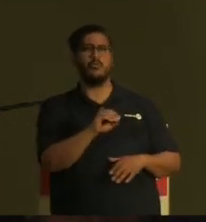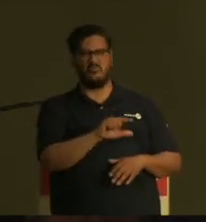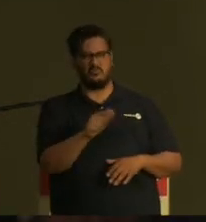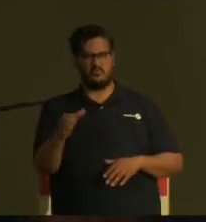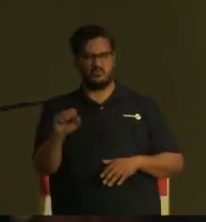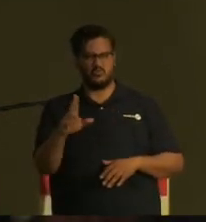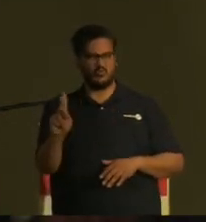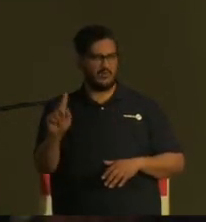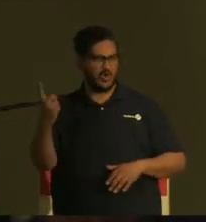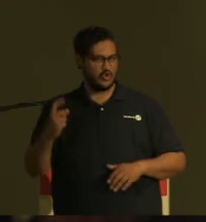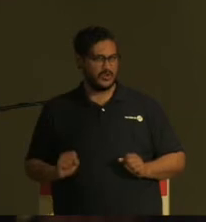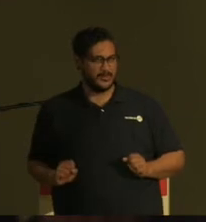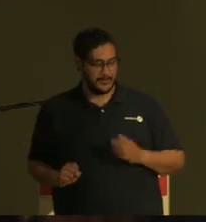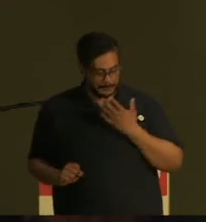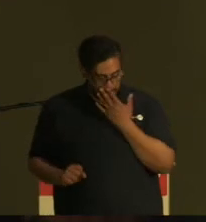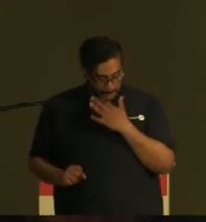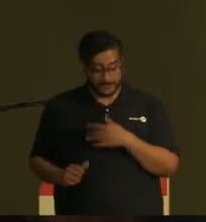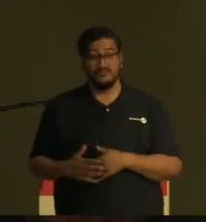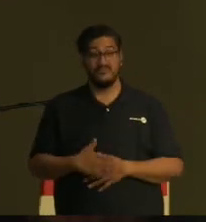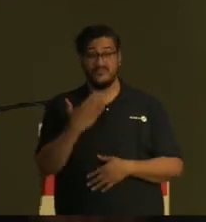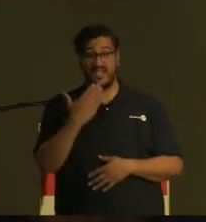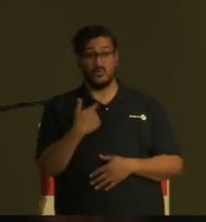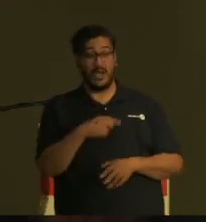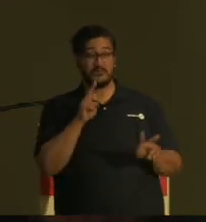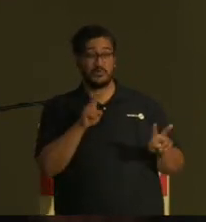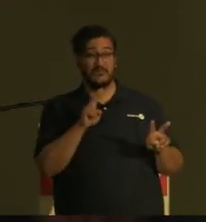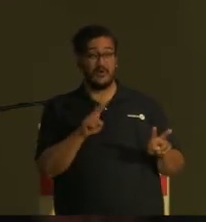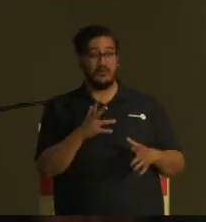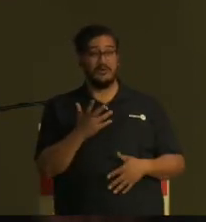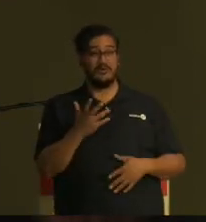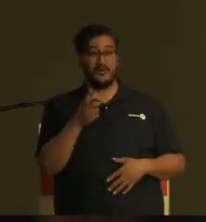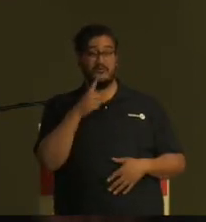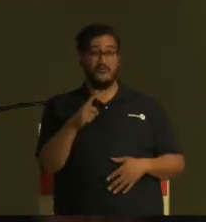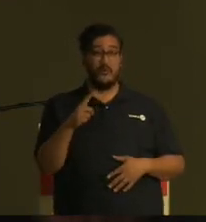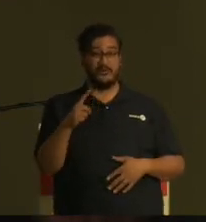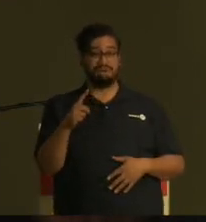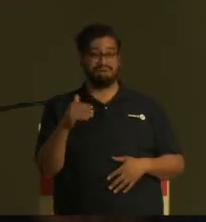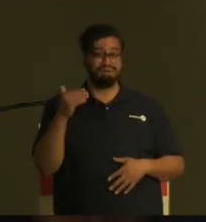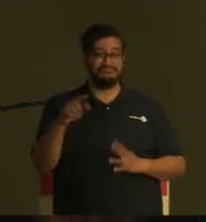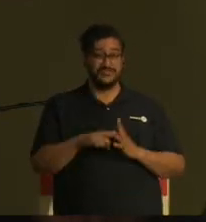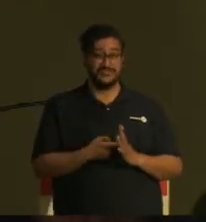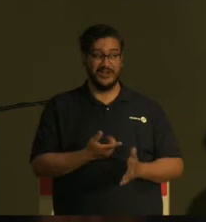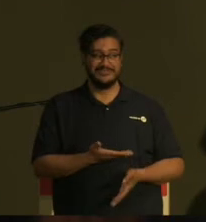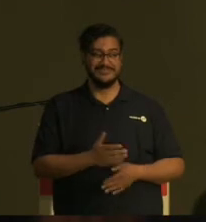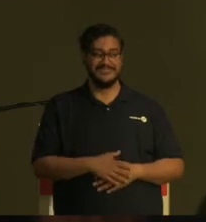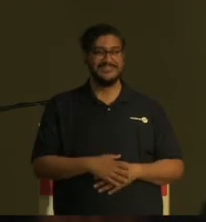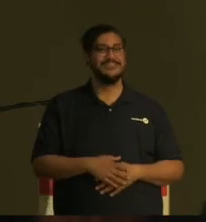Shuk first. Oh, thank you. I was looking forward to getting a little head start on that one.